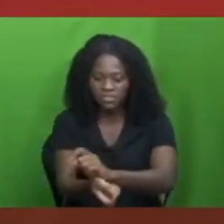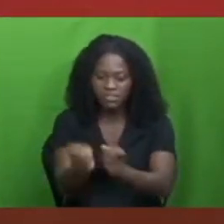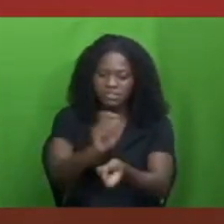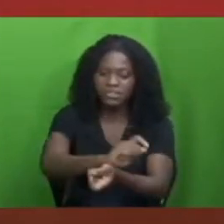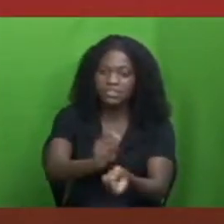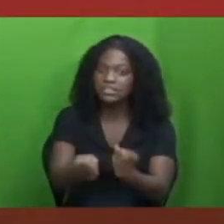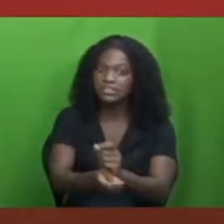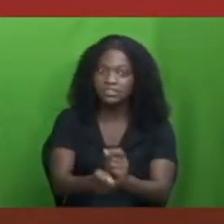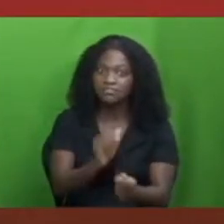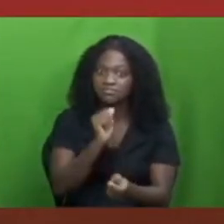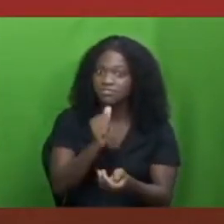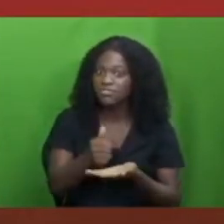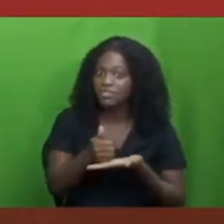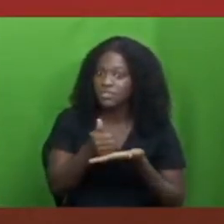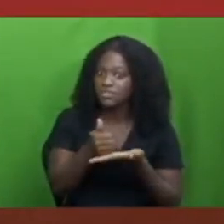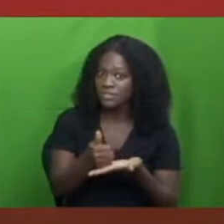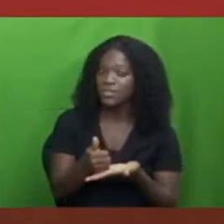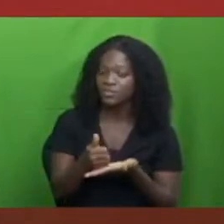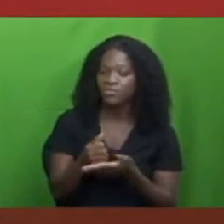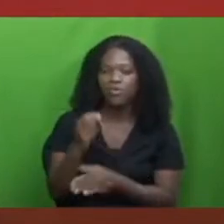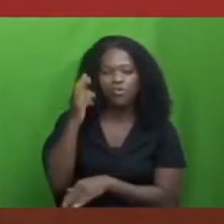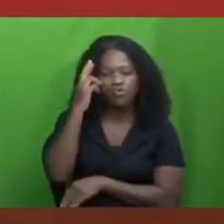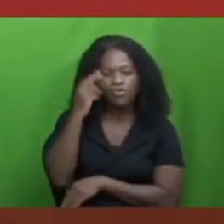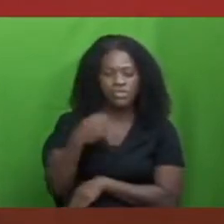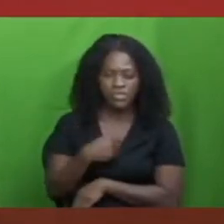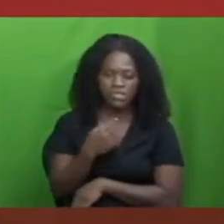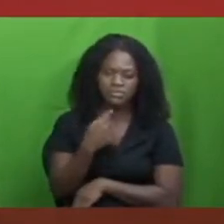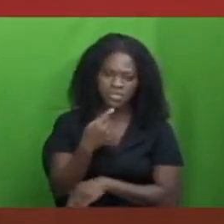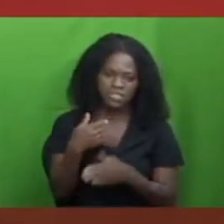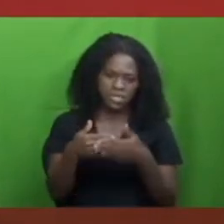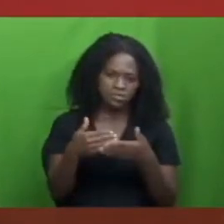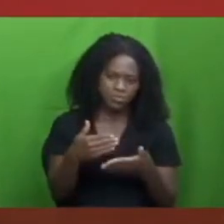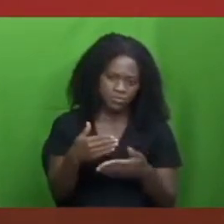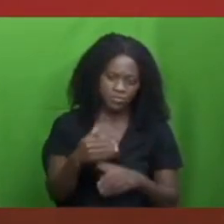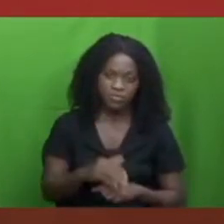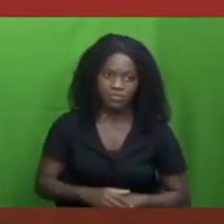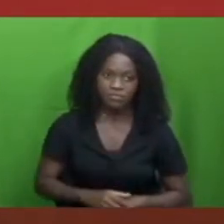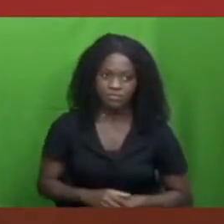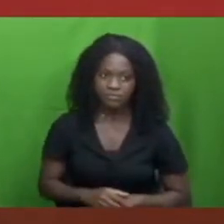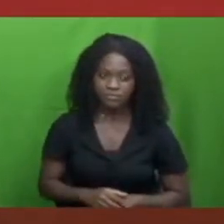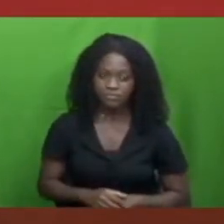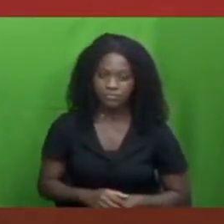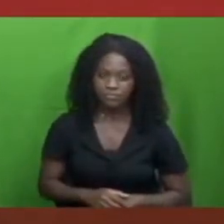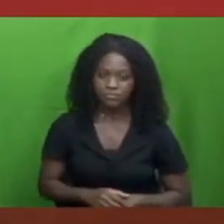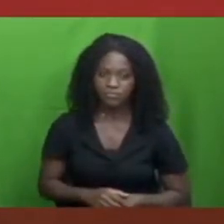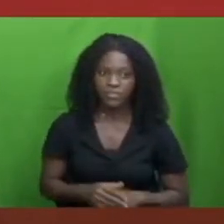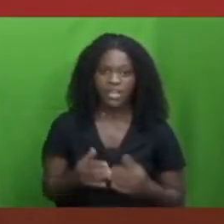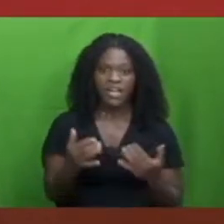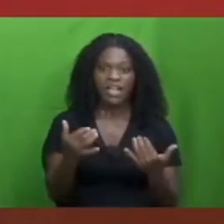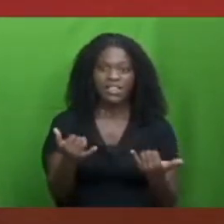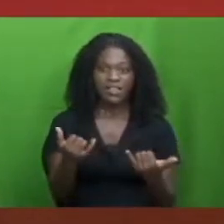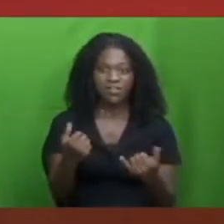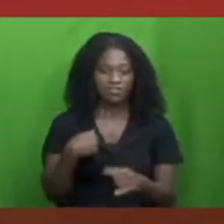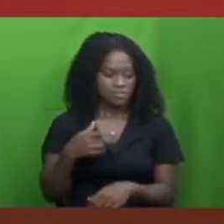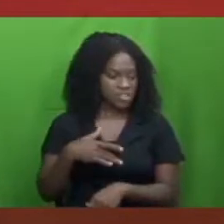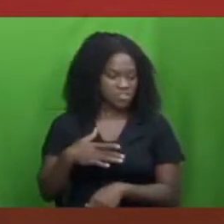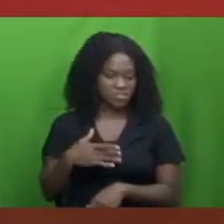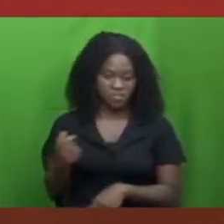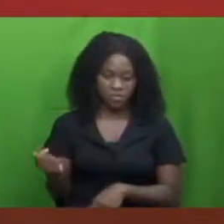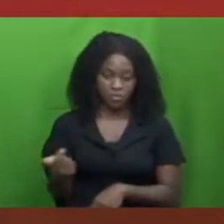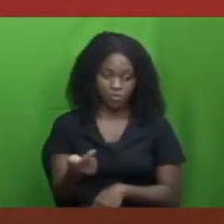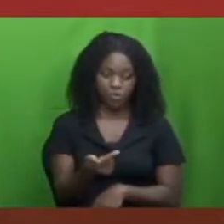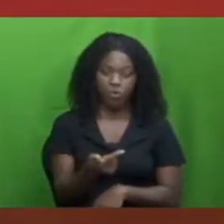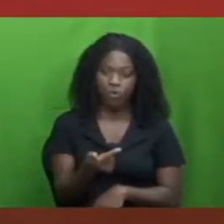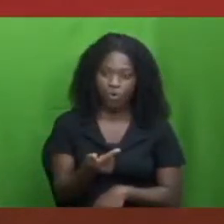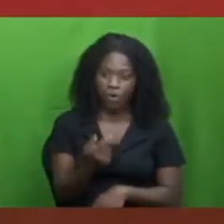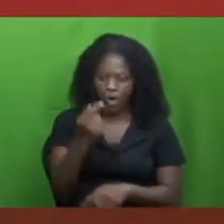precedent set, and then we can follow it tomorrow. Not to keep on changing whatever we do on this floor. That is why I raise